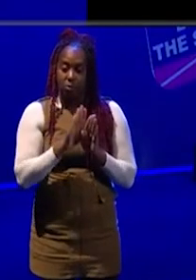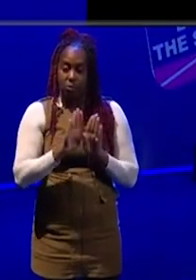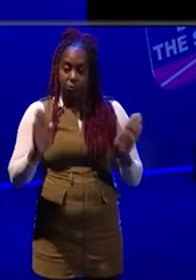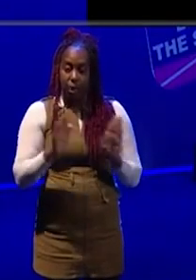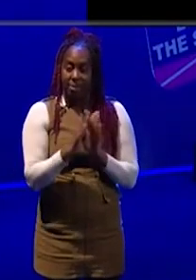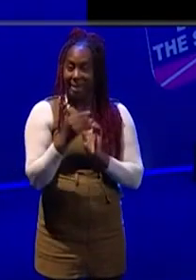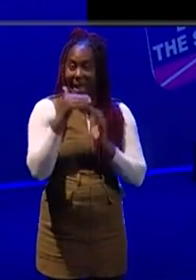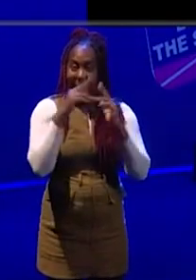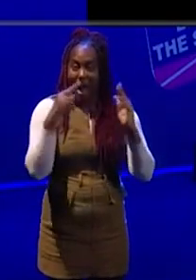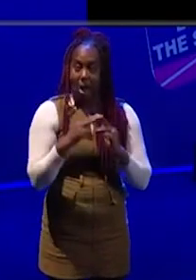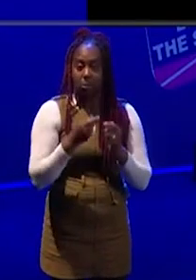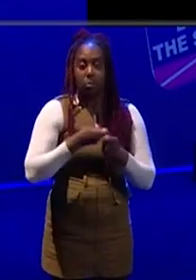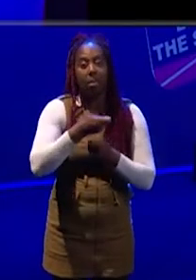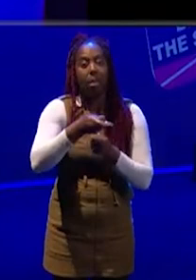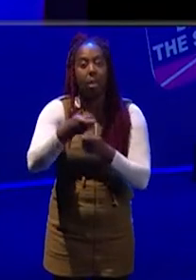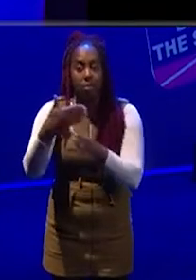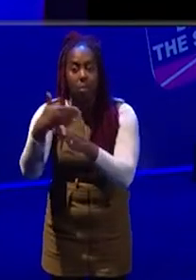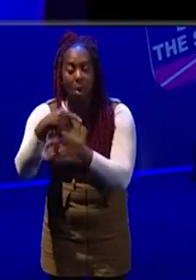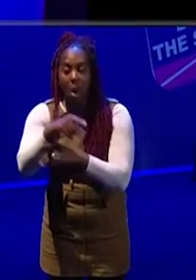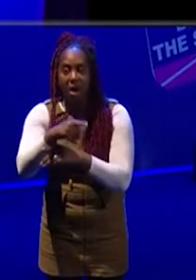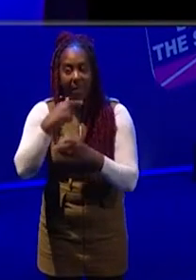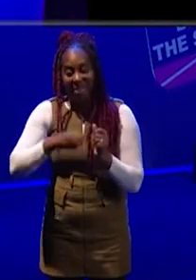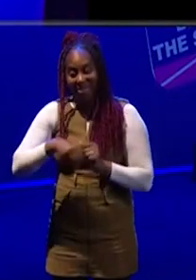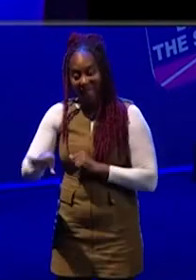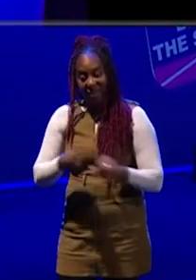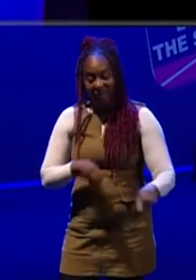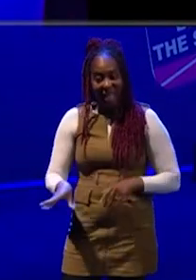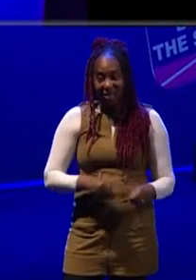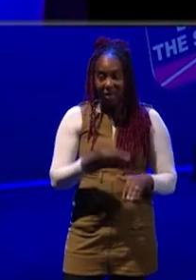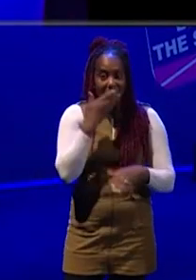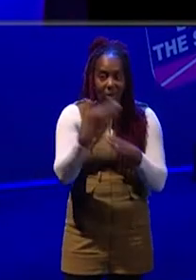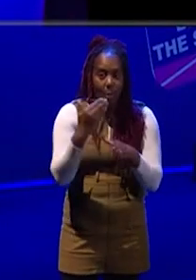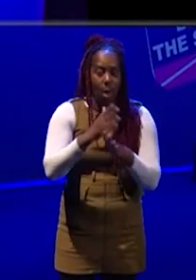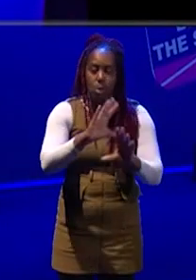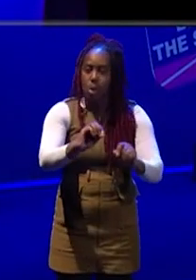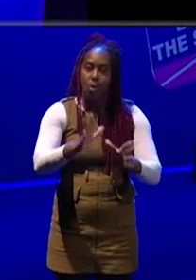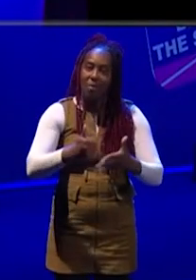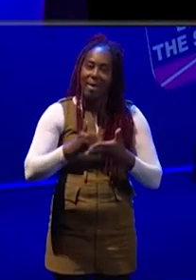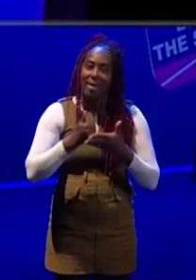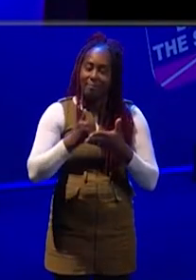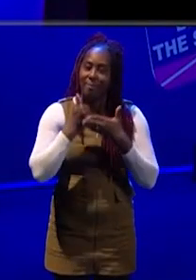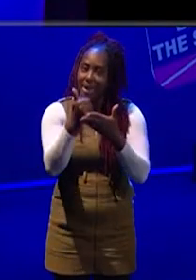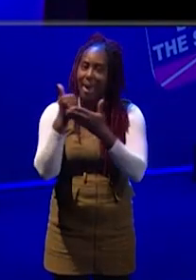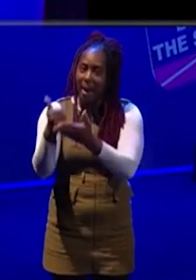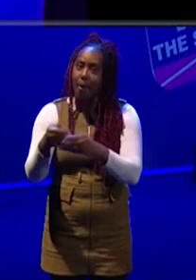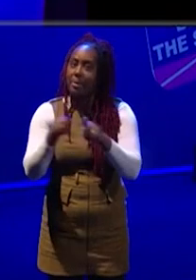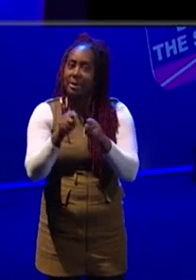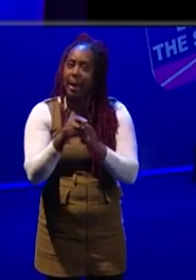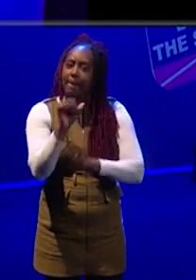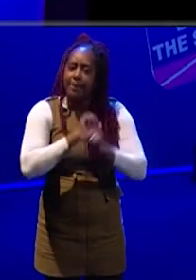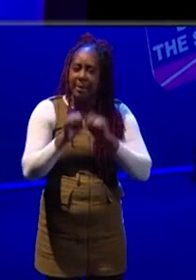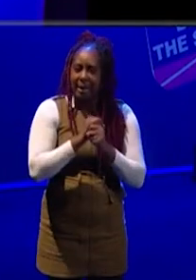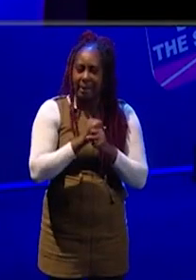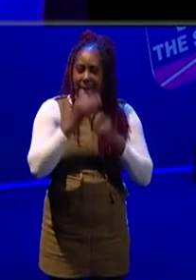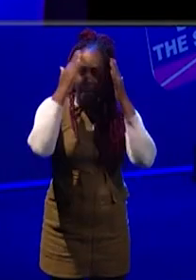well, you know. And as you mentioned about Ink Arts, another great organisation, particularly if we're talking about mental health and protecting our mental health after everything that we've gone through, it's an